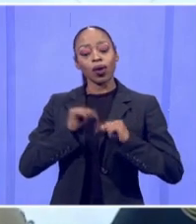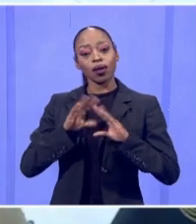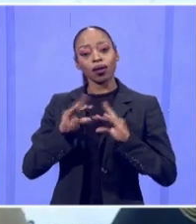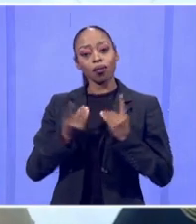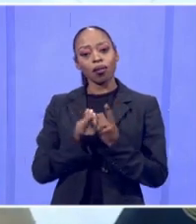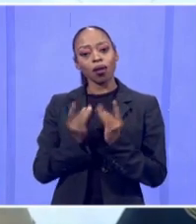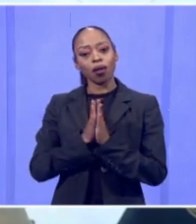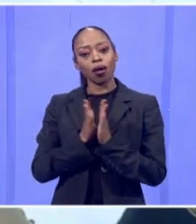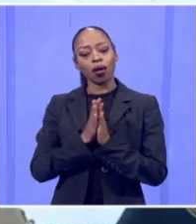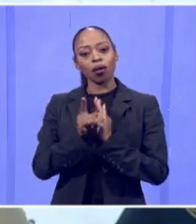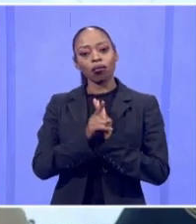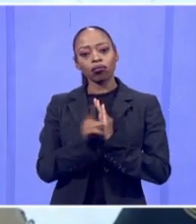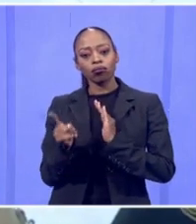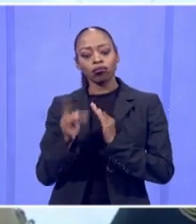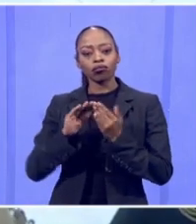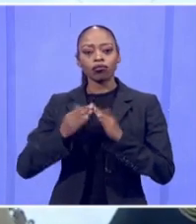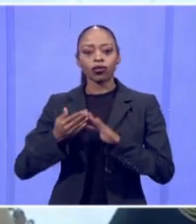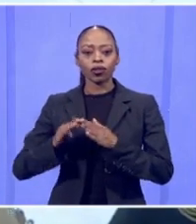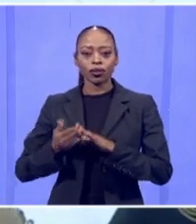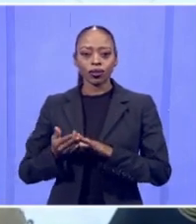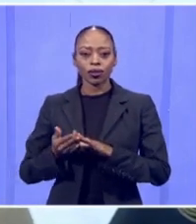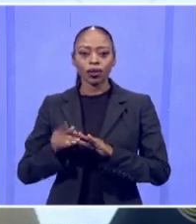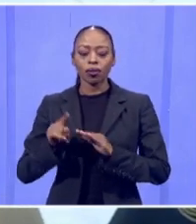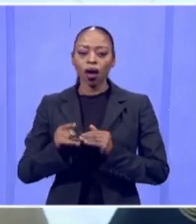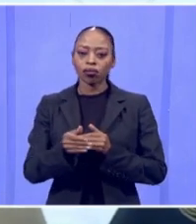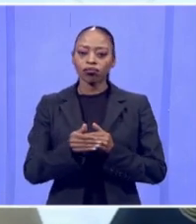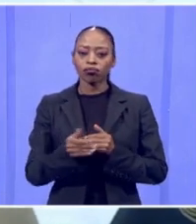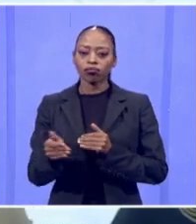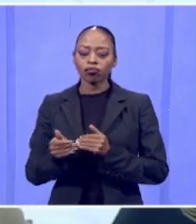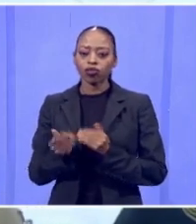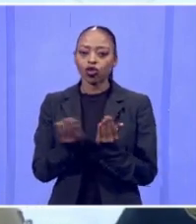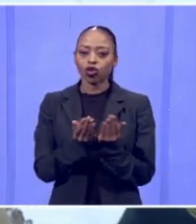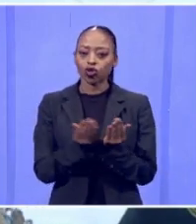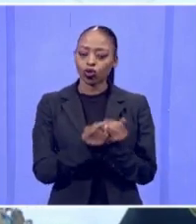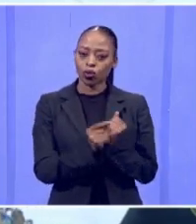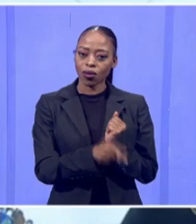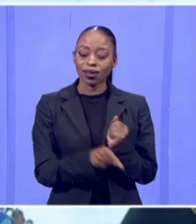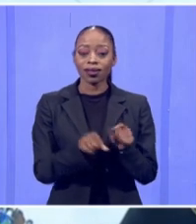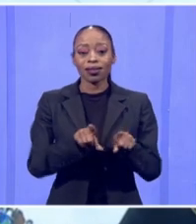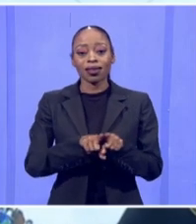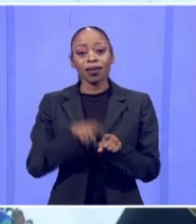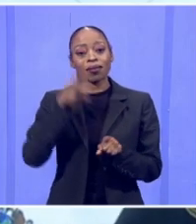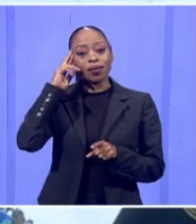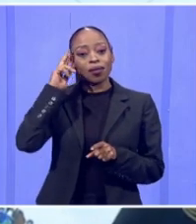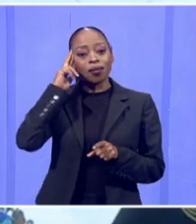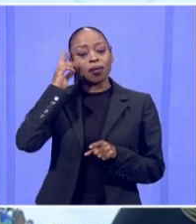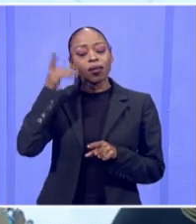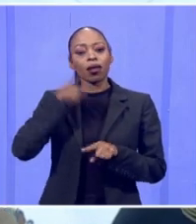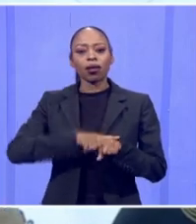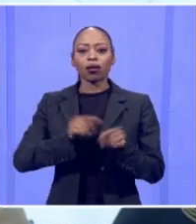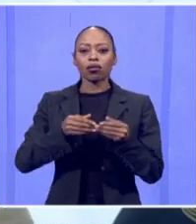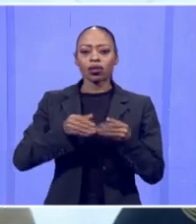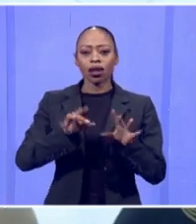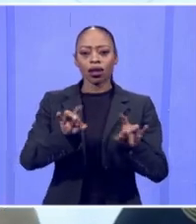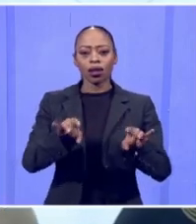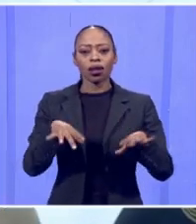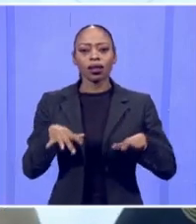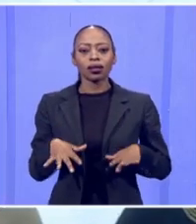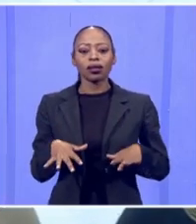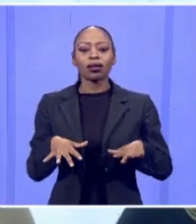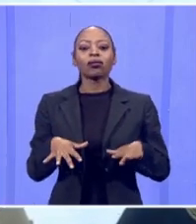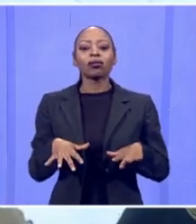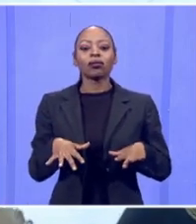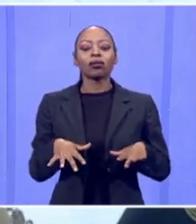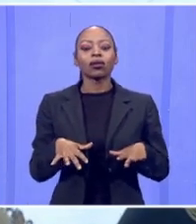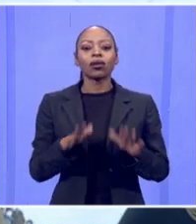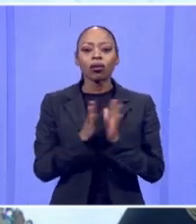to communities to come closer to schools. If you can recall, before we start our exams, we were very